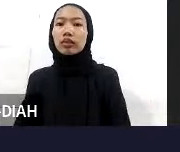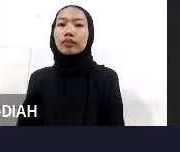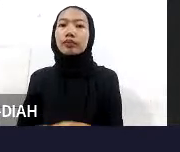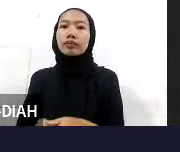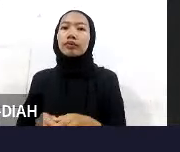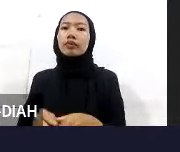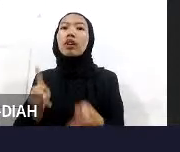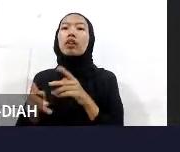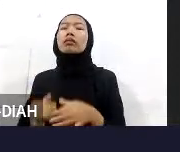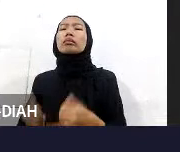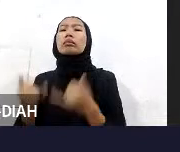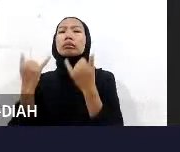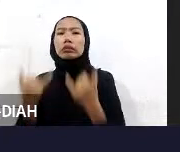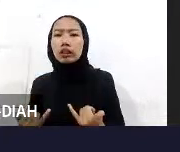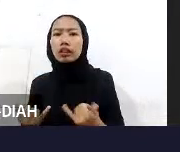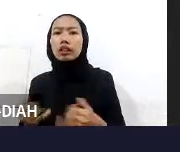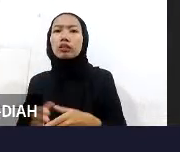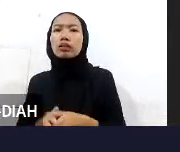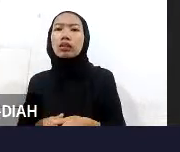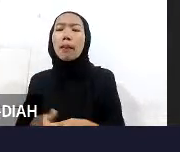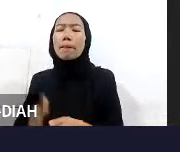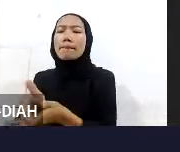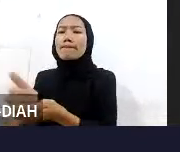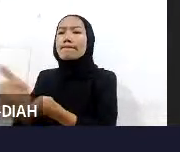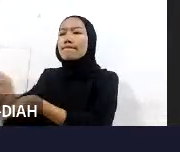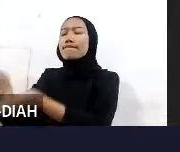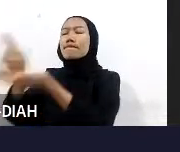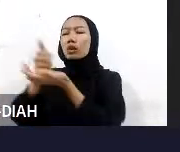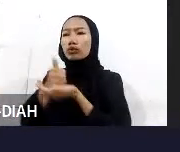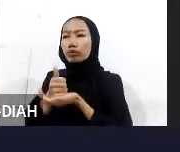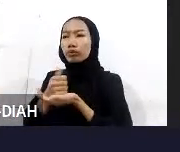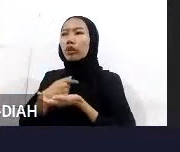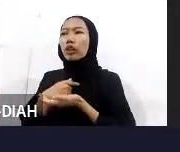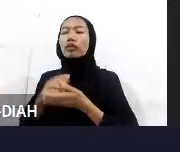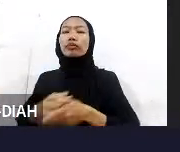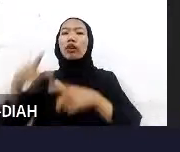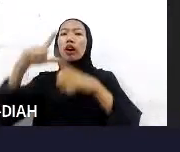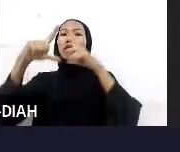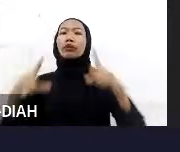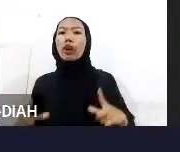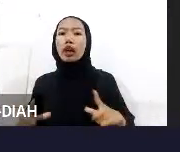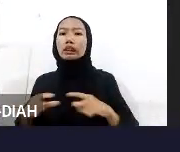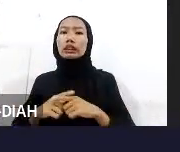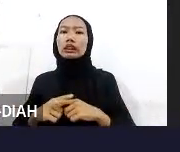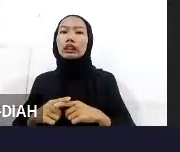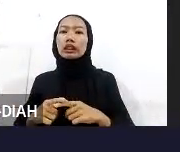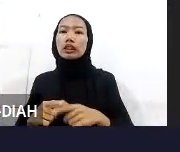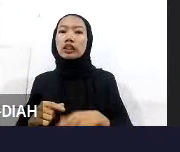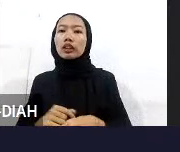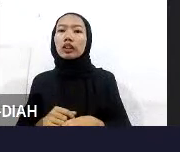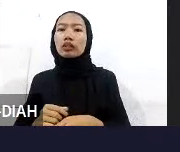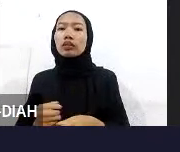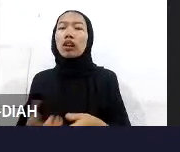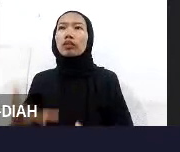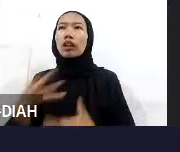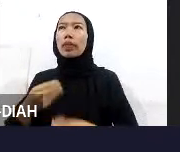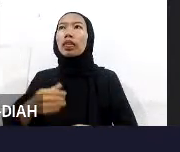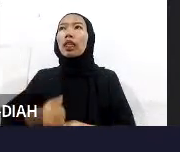Being a strong human rights follower, I became an advocate,